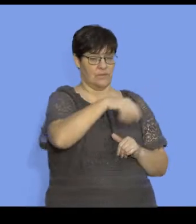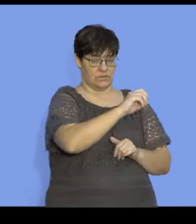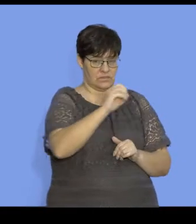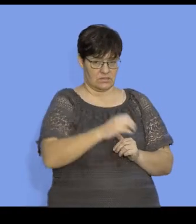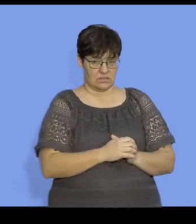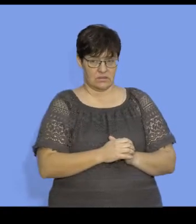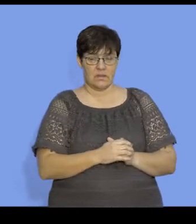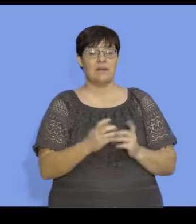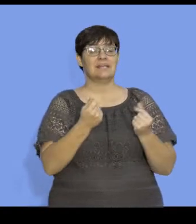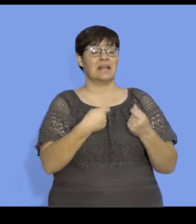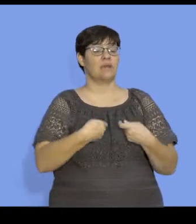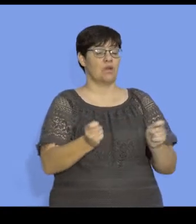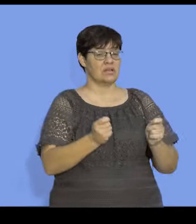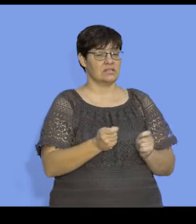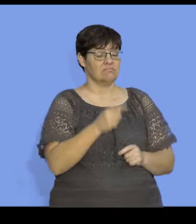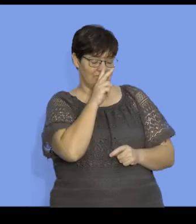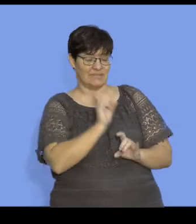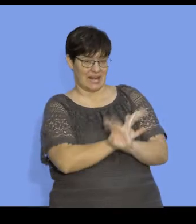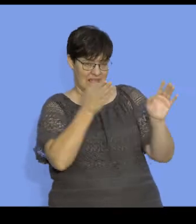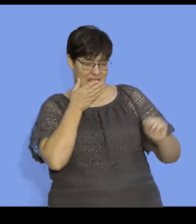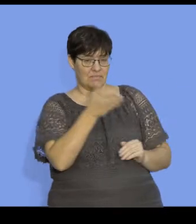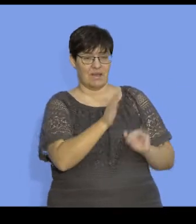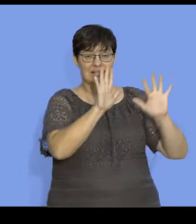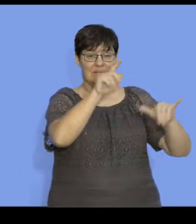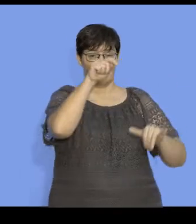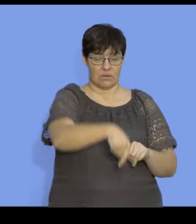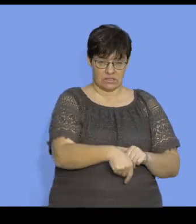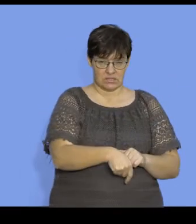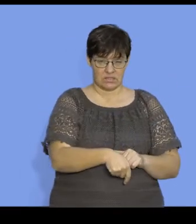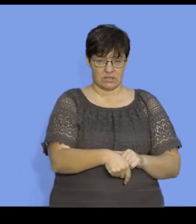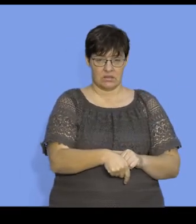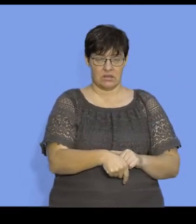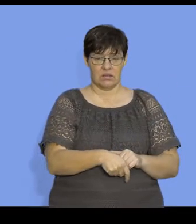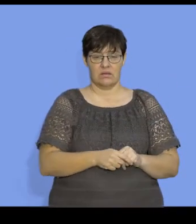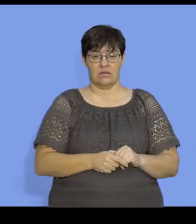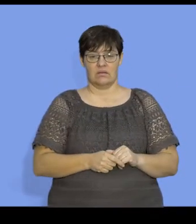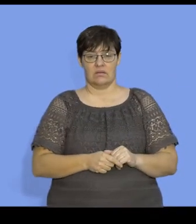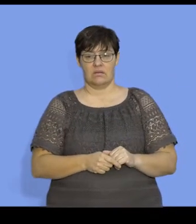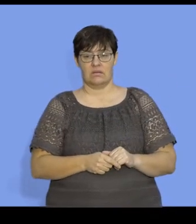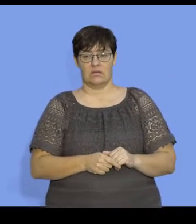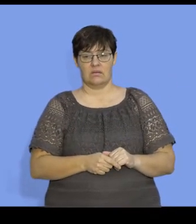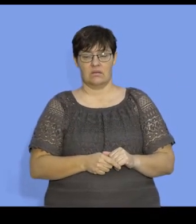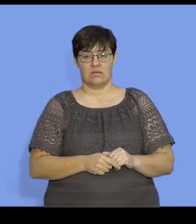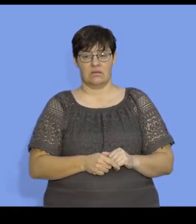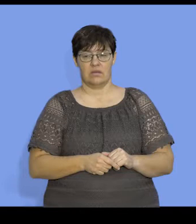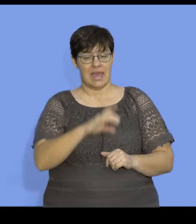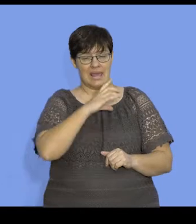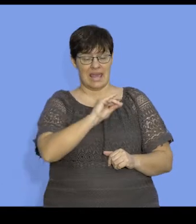the 10,000 Rand will go into your cash budget, right?